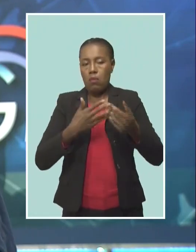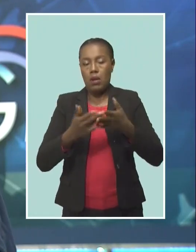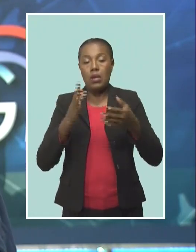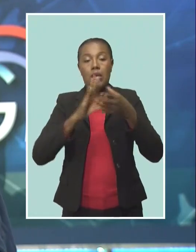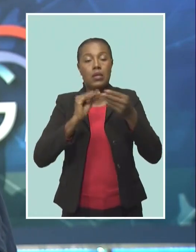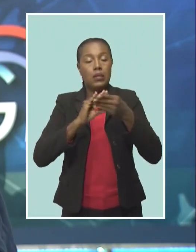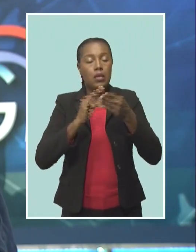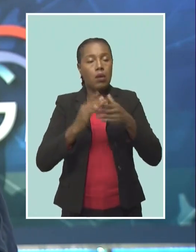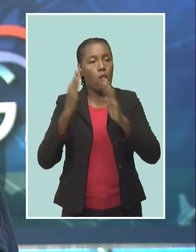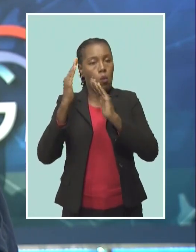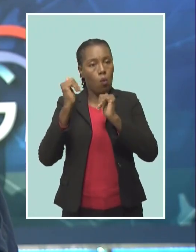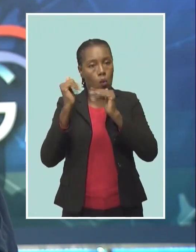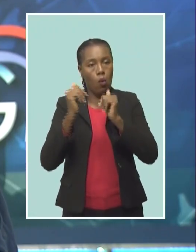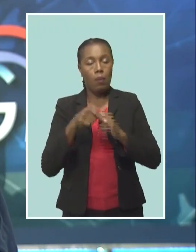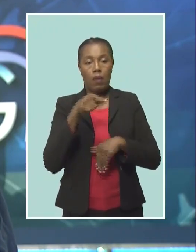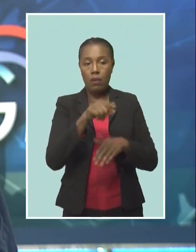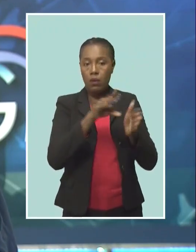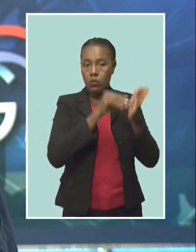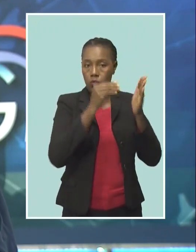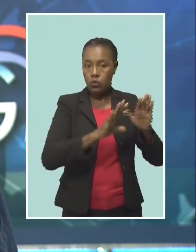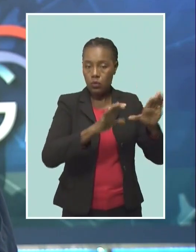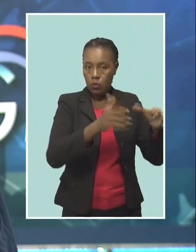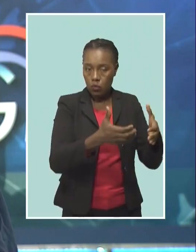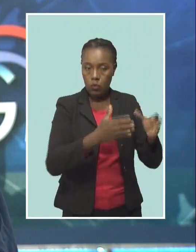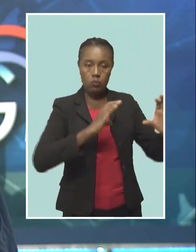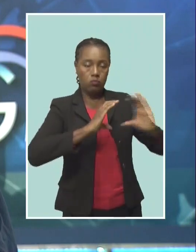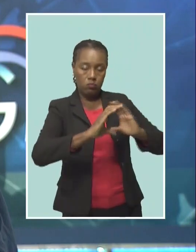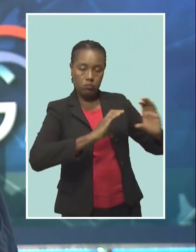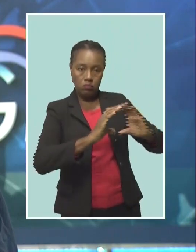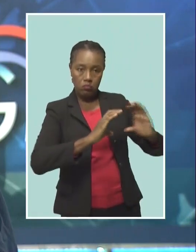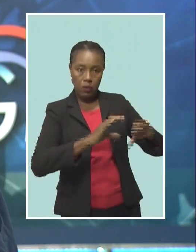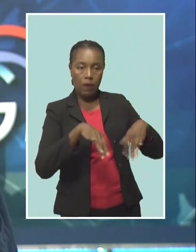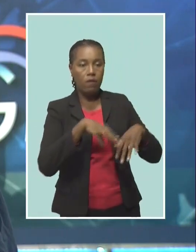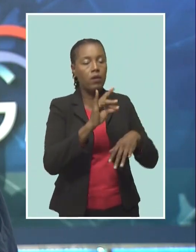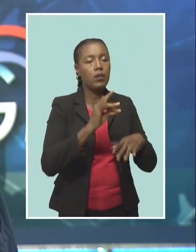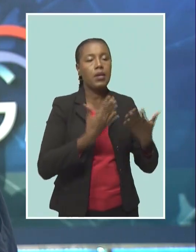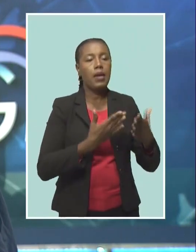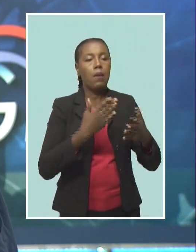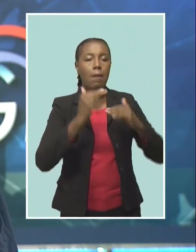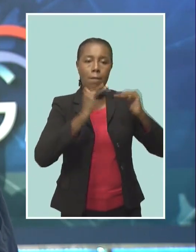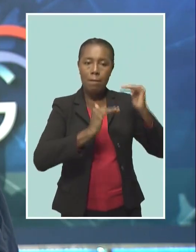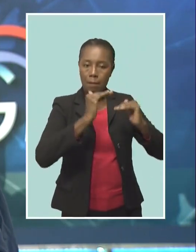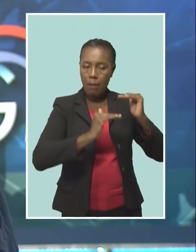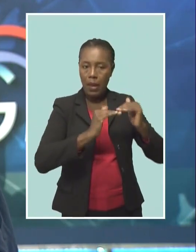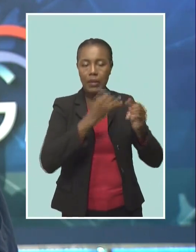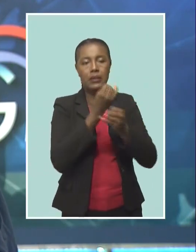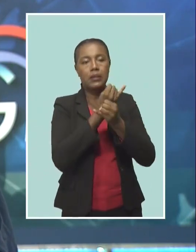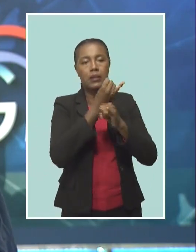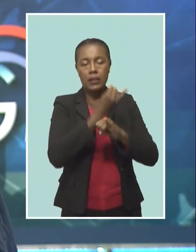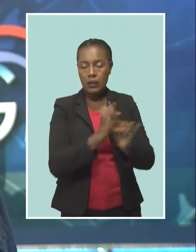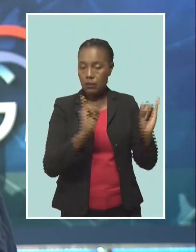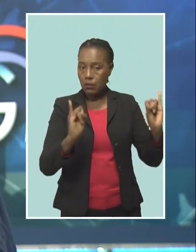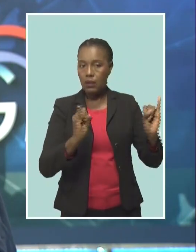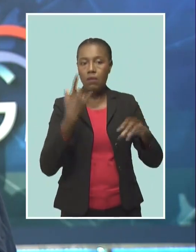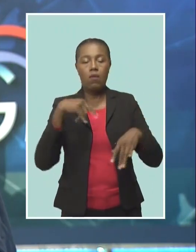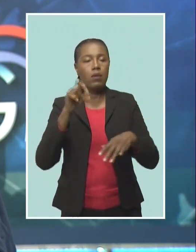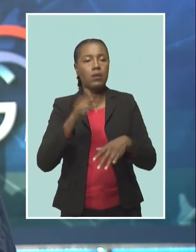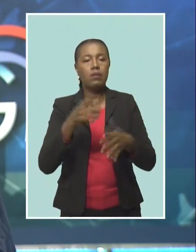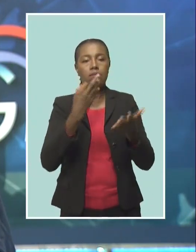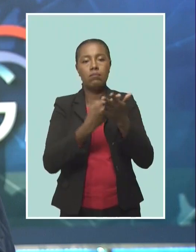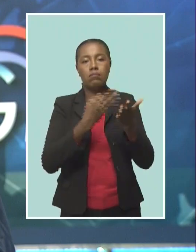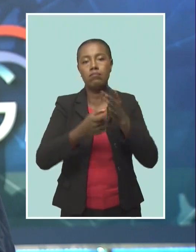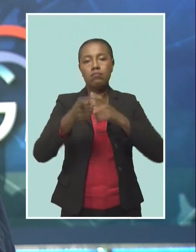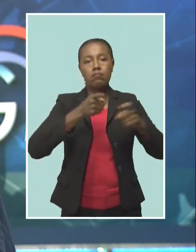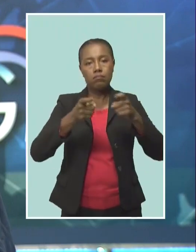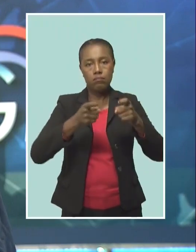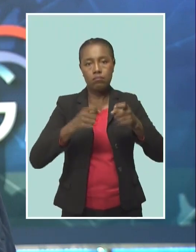to engage with the Guild to find a mechanism to balance the independence sought by the Guild with the need for financial control.